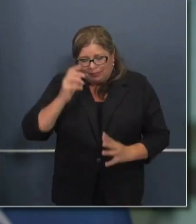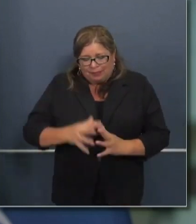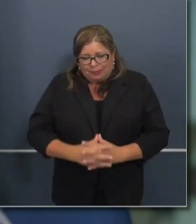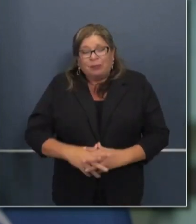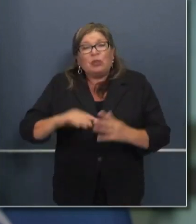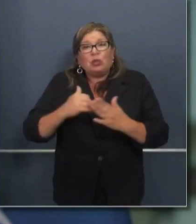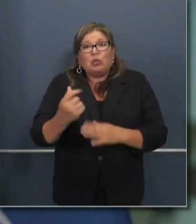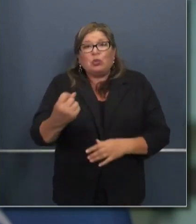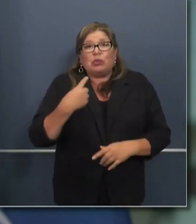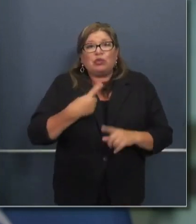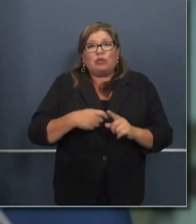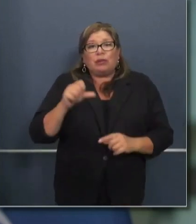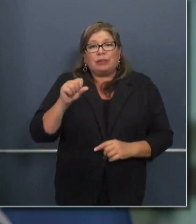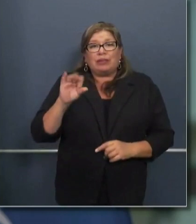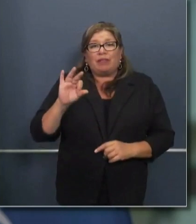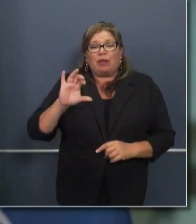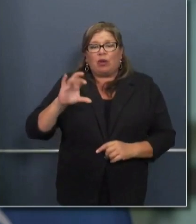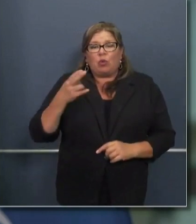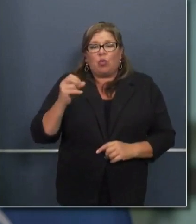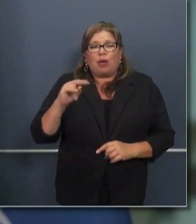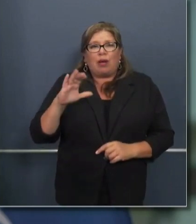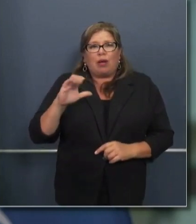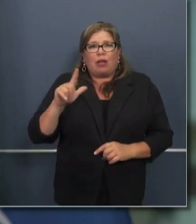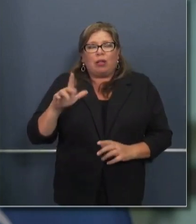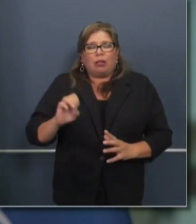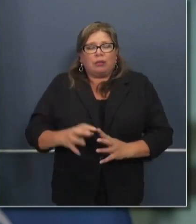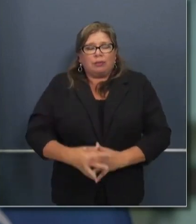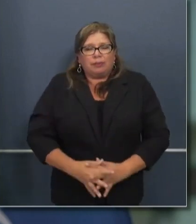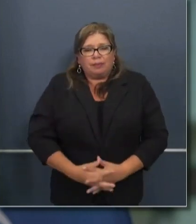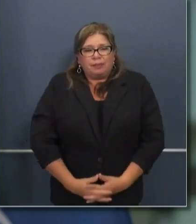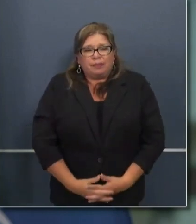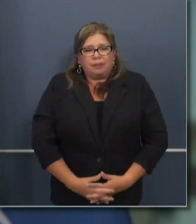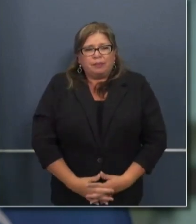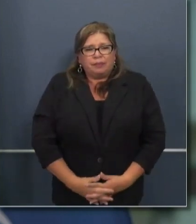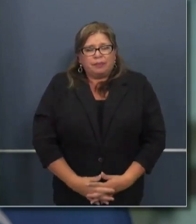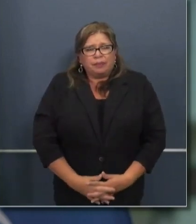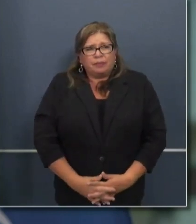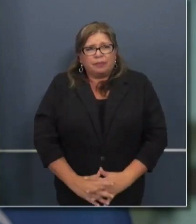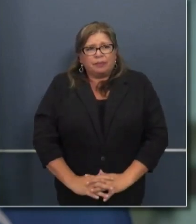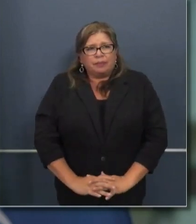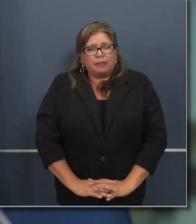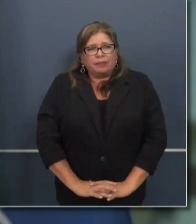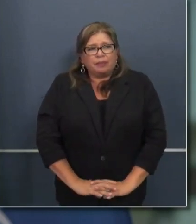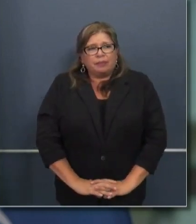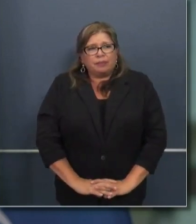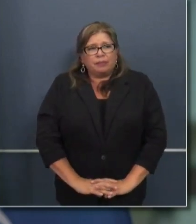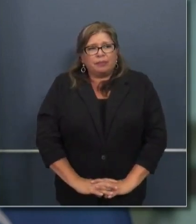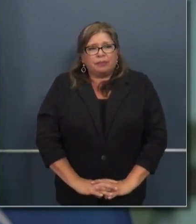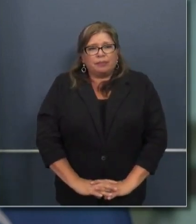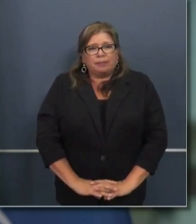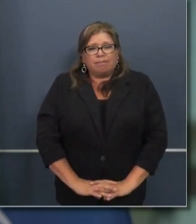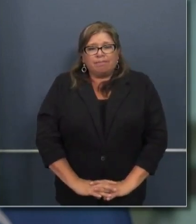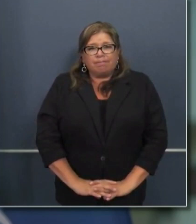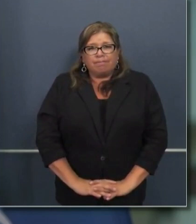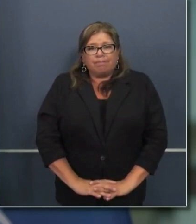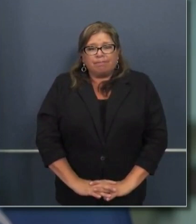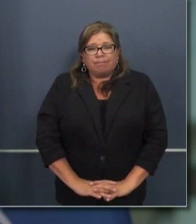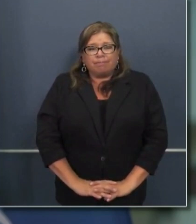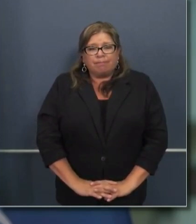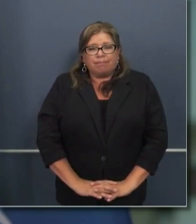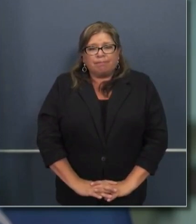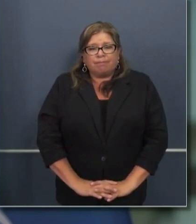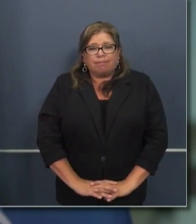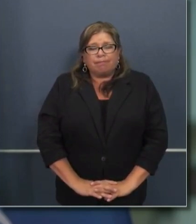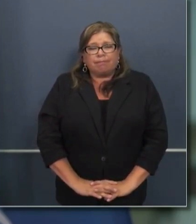Thank you, Governor. With respect to the budget deal and deferring some of the cuts to schools, I'm wondering, are you confident that